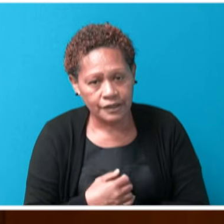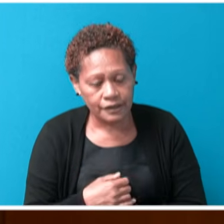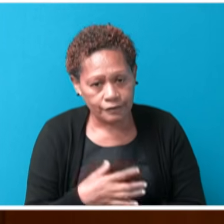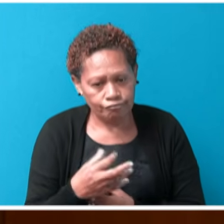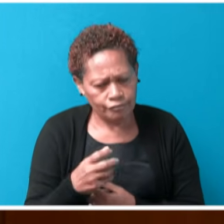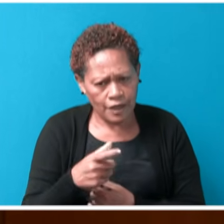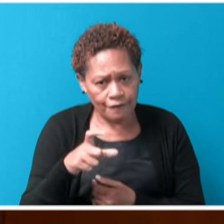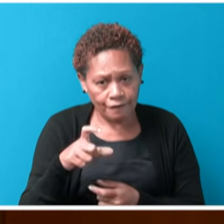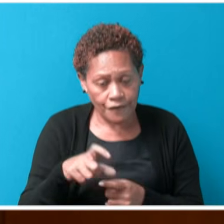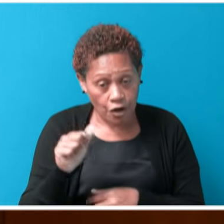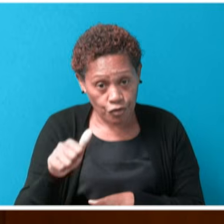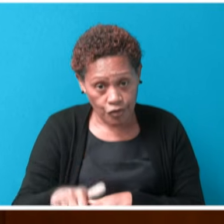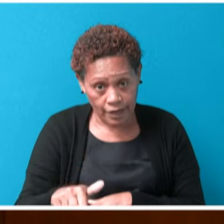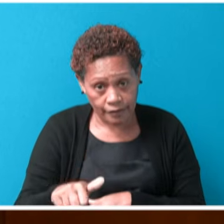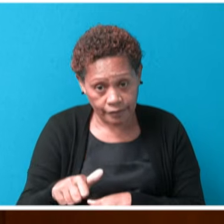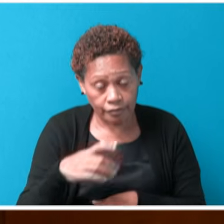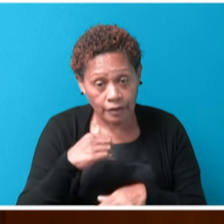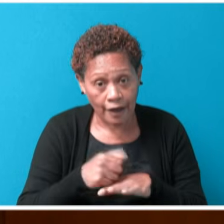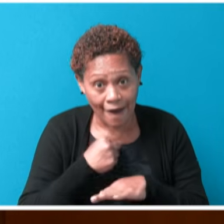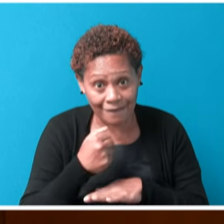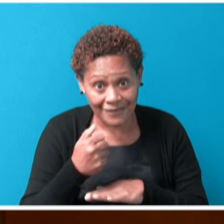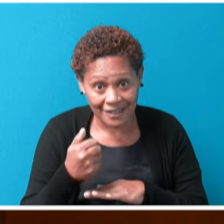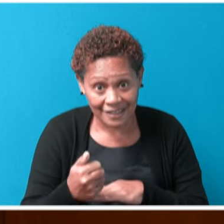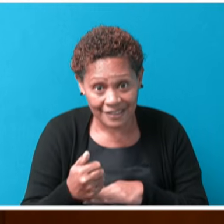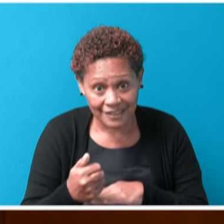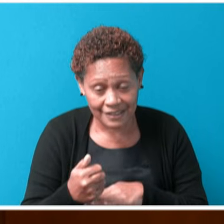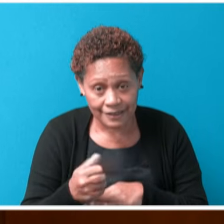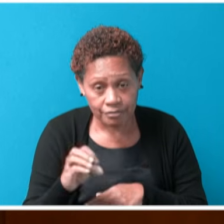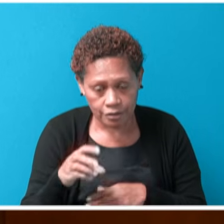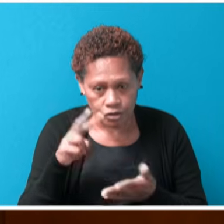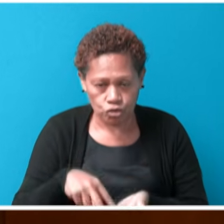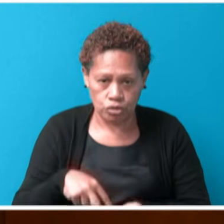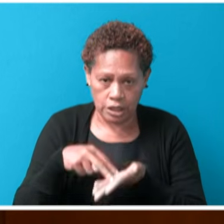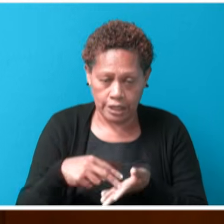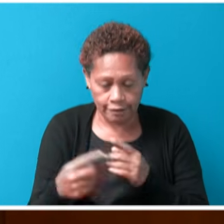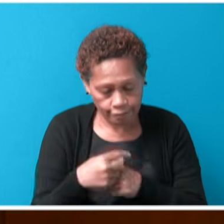thrives when governance is accountable. That is the standard we set for